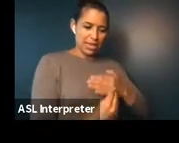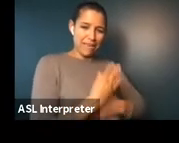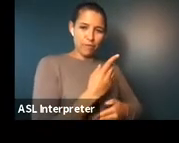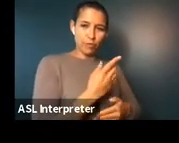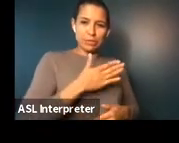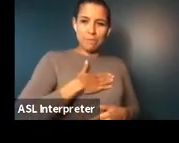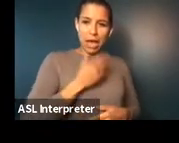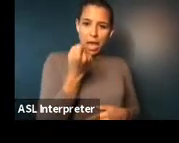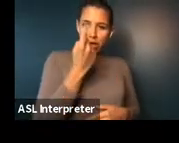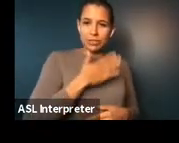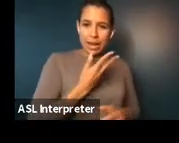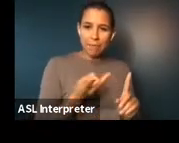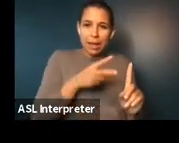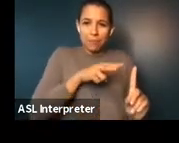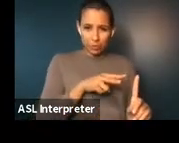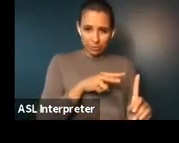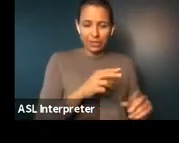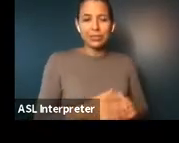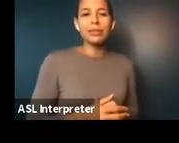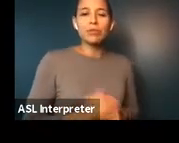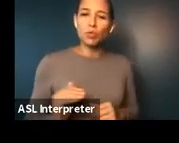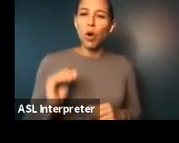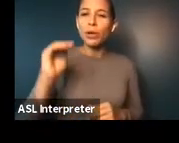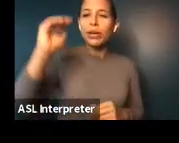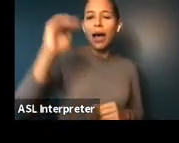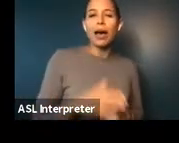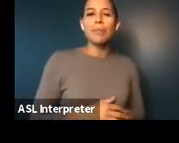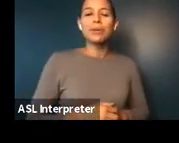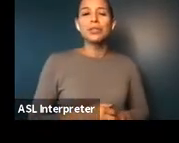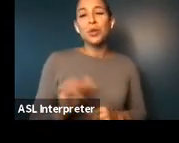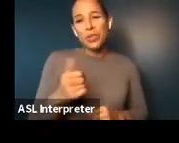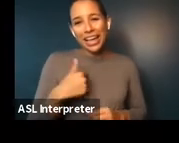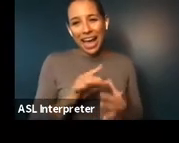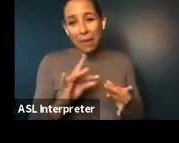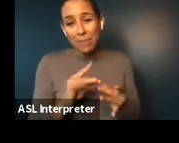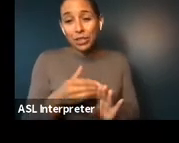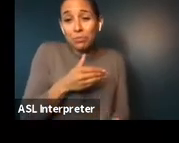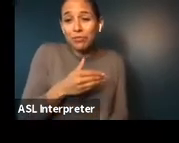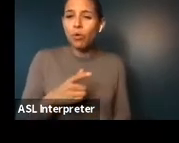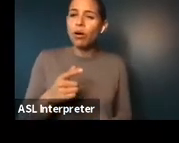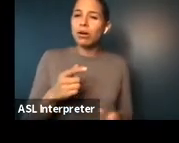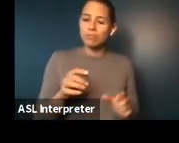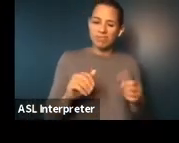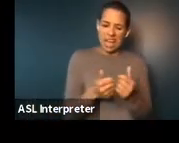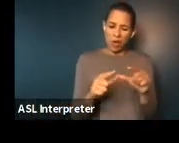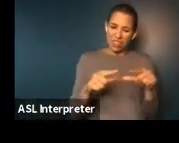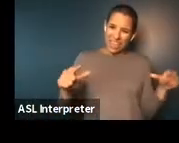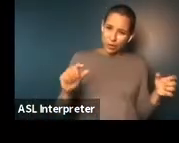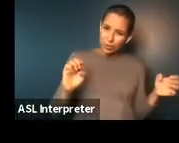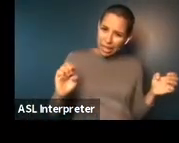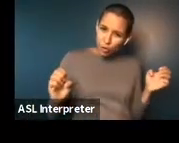for myself and, and in terms of just the evolution of how language works, Femme for me is very